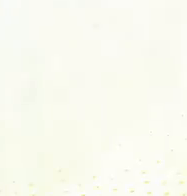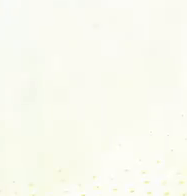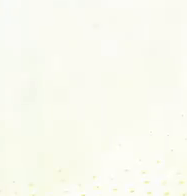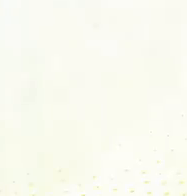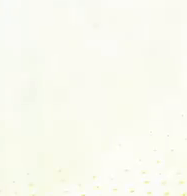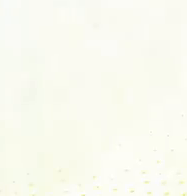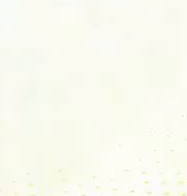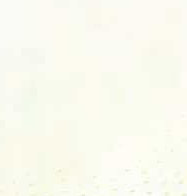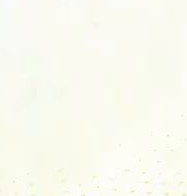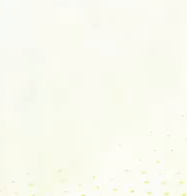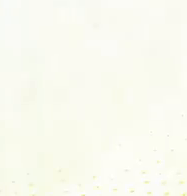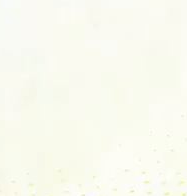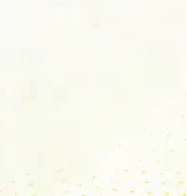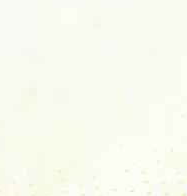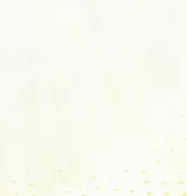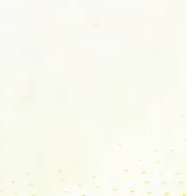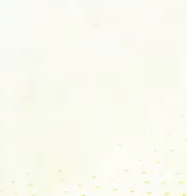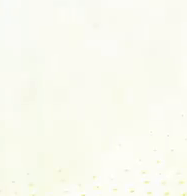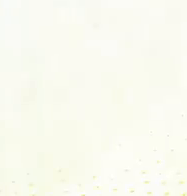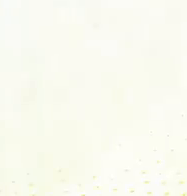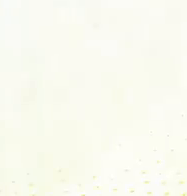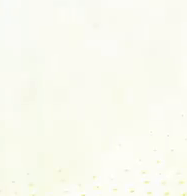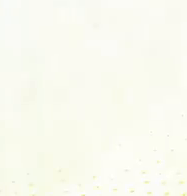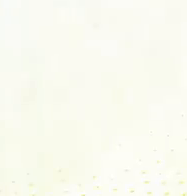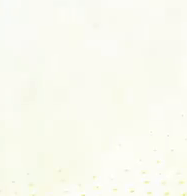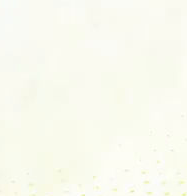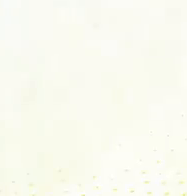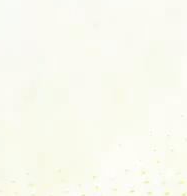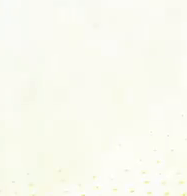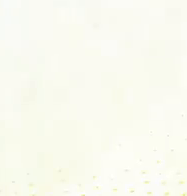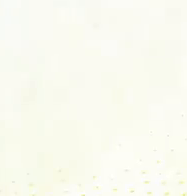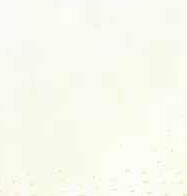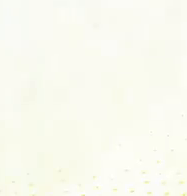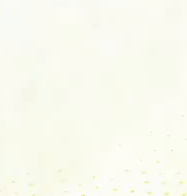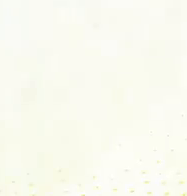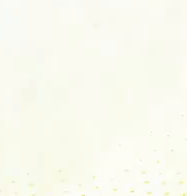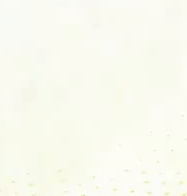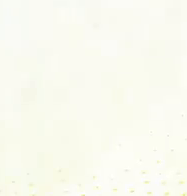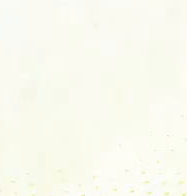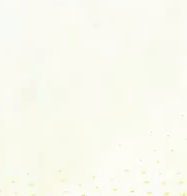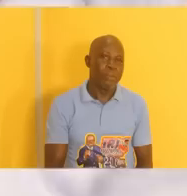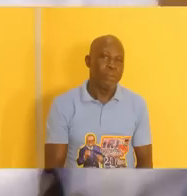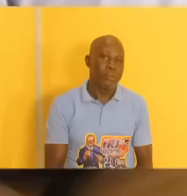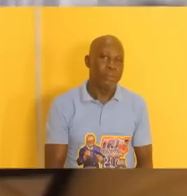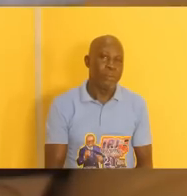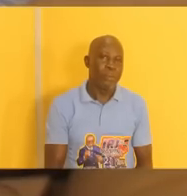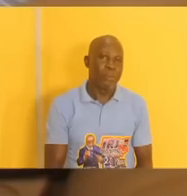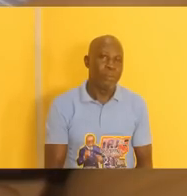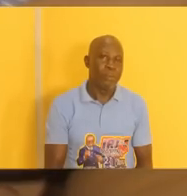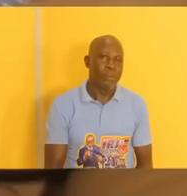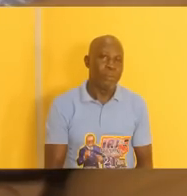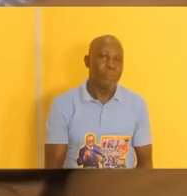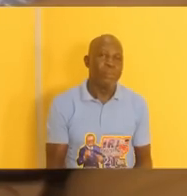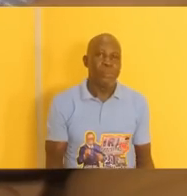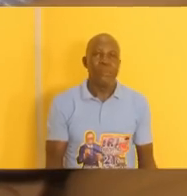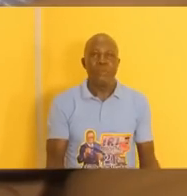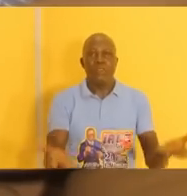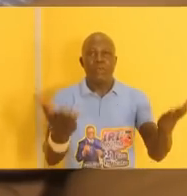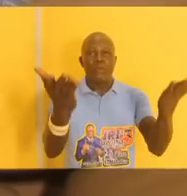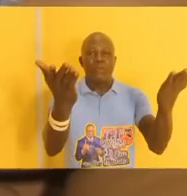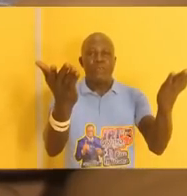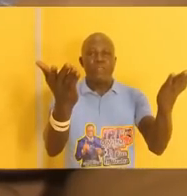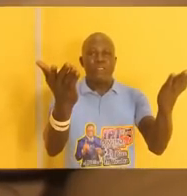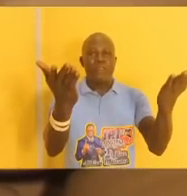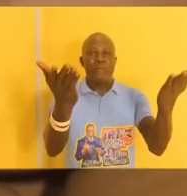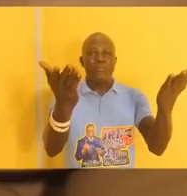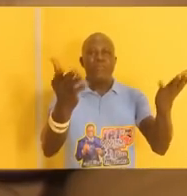waju olorun oruko yen ati bi to asa oruko mi ni alade oluwaseye ni ati adugbo bodija ni ilu ibadan hey egba wa soke lift up